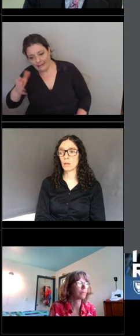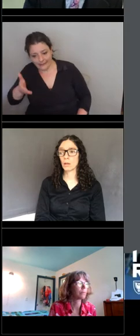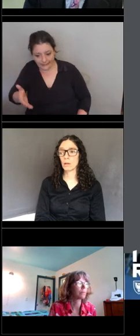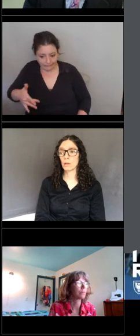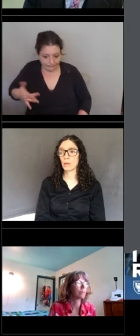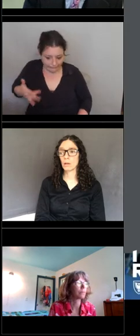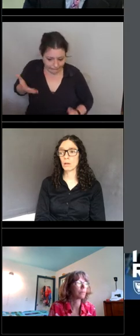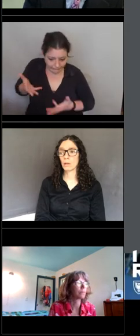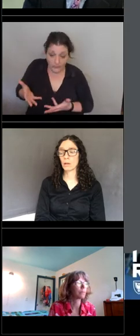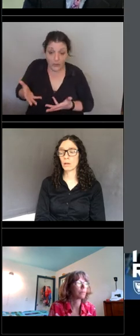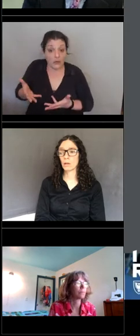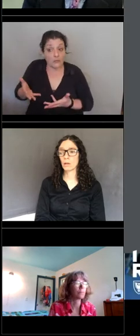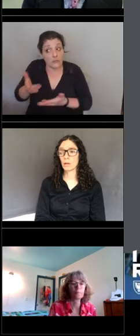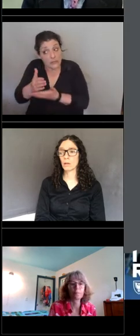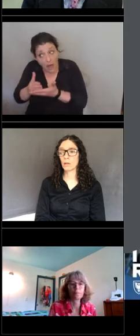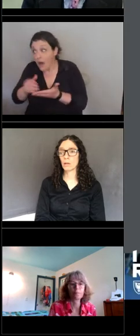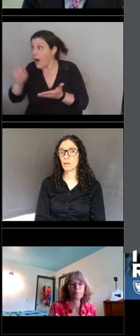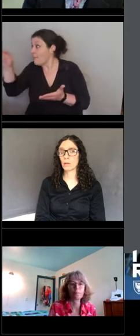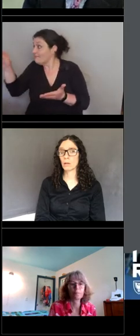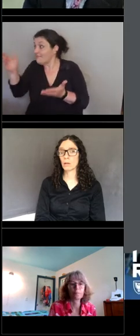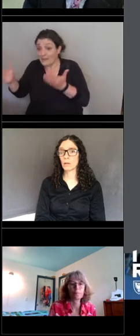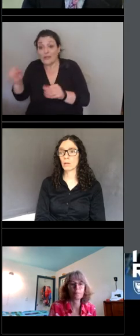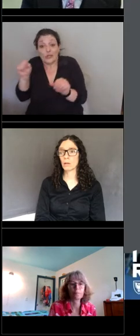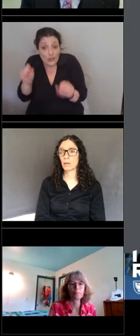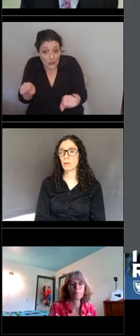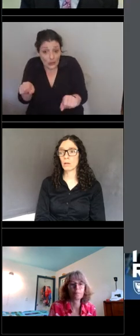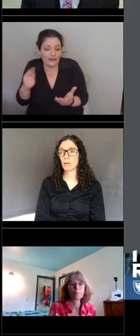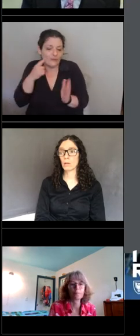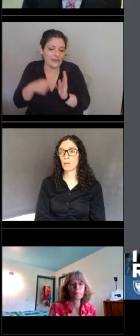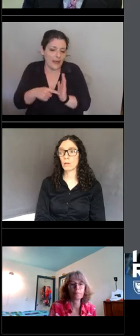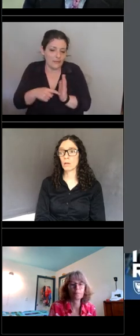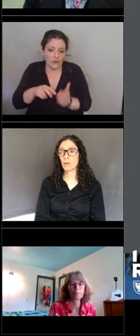like, you know, allowing resedimentation to counter